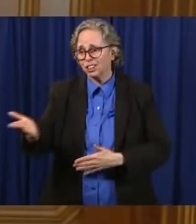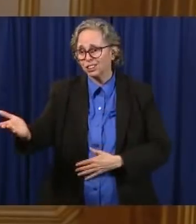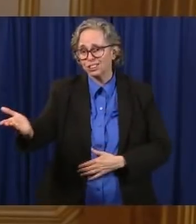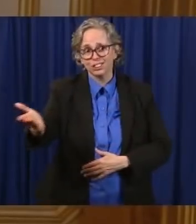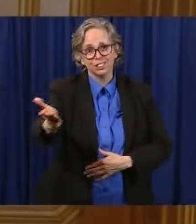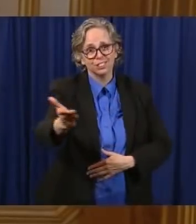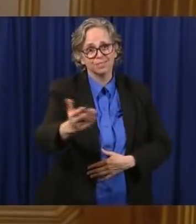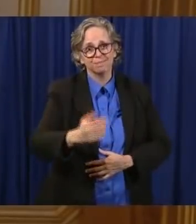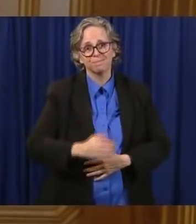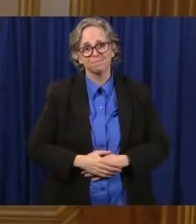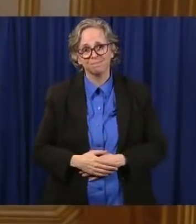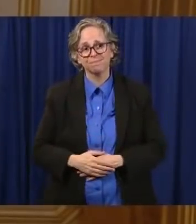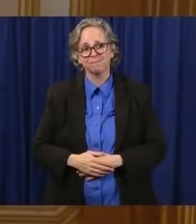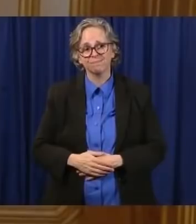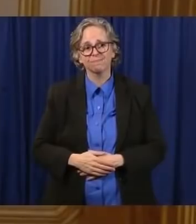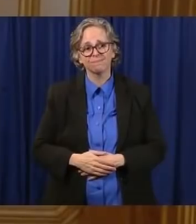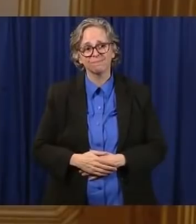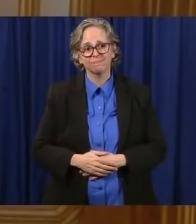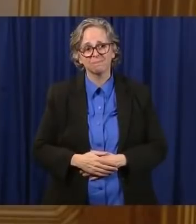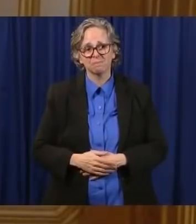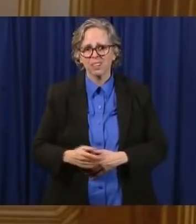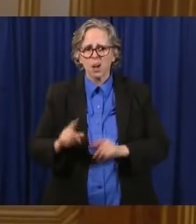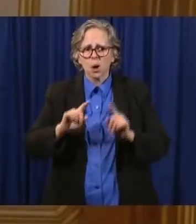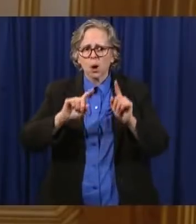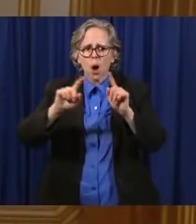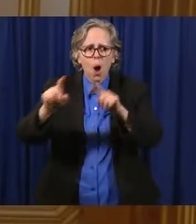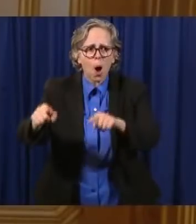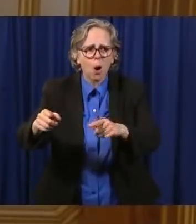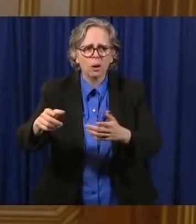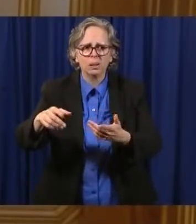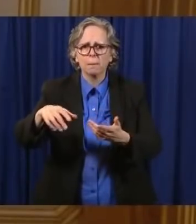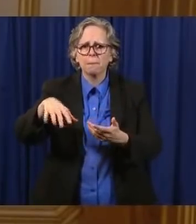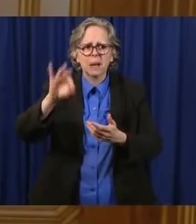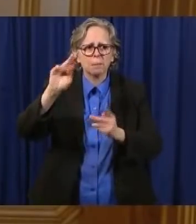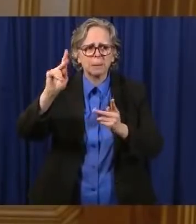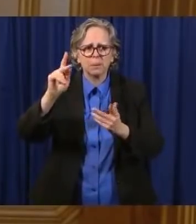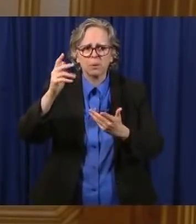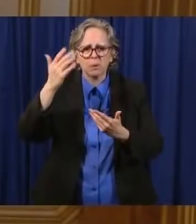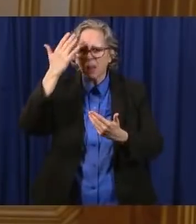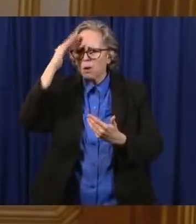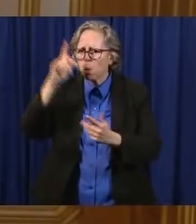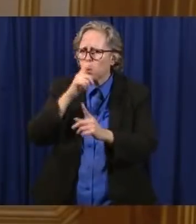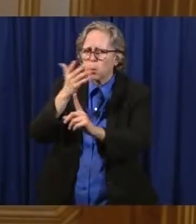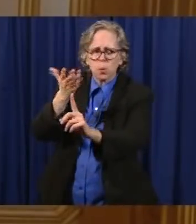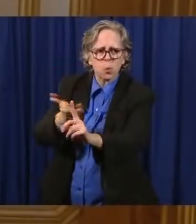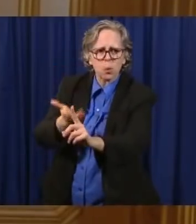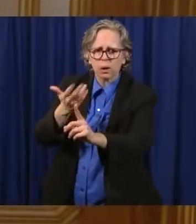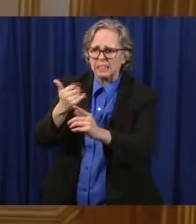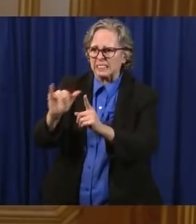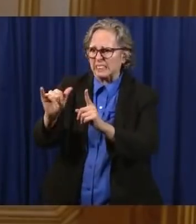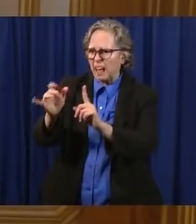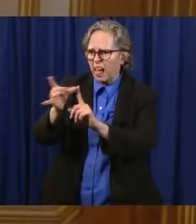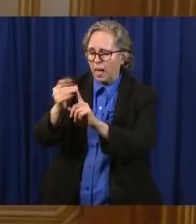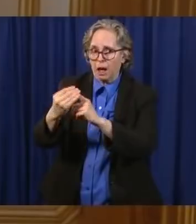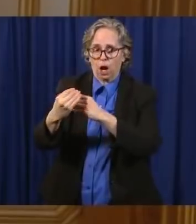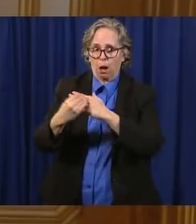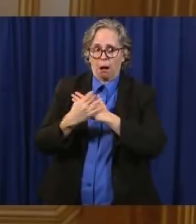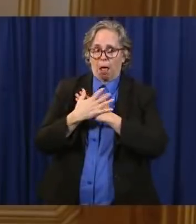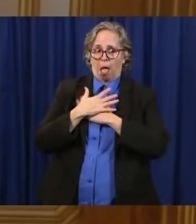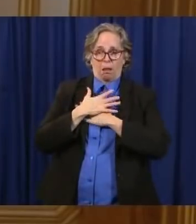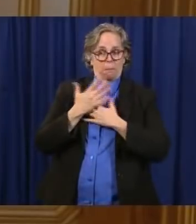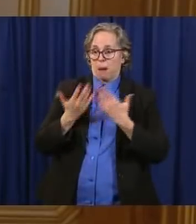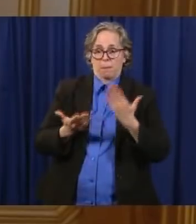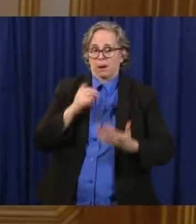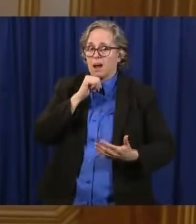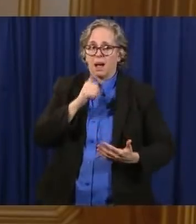to pick up people and not knowing whether they are positive for